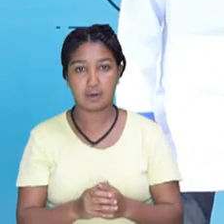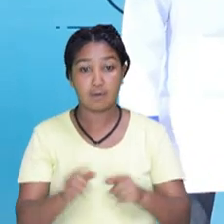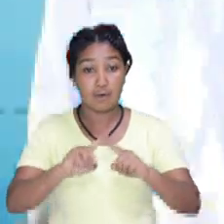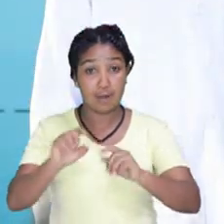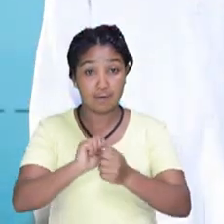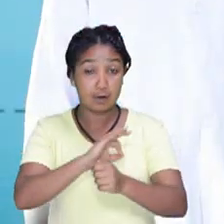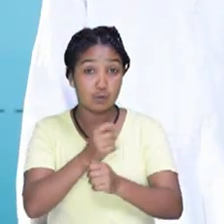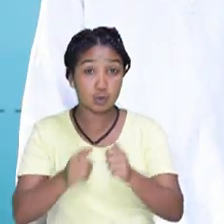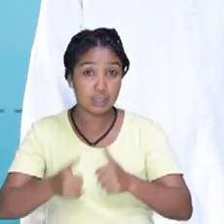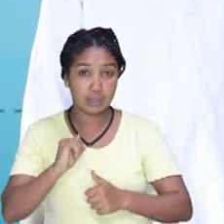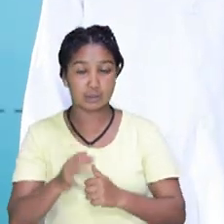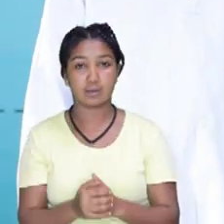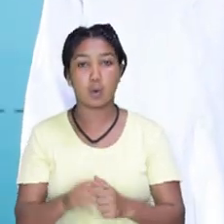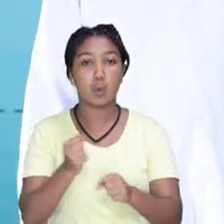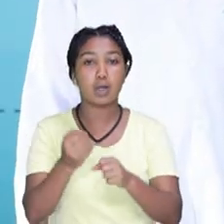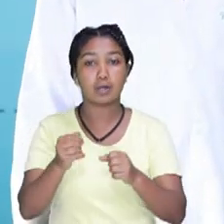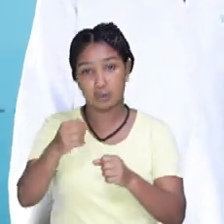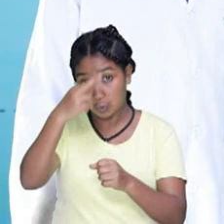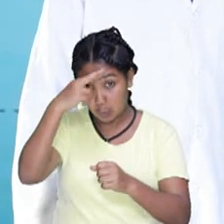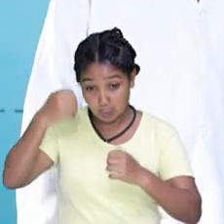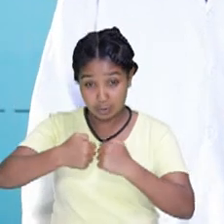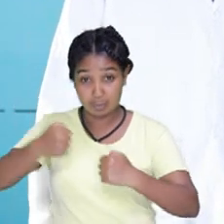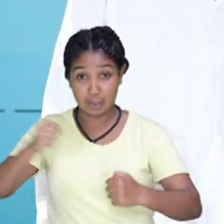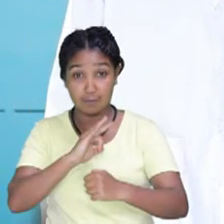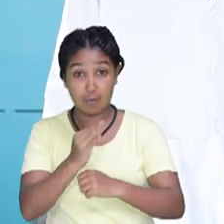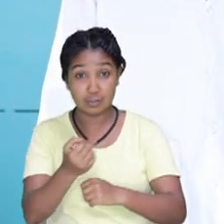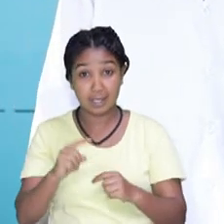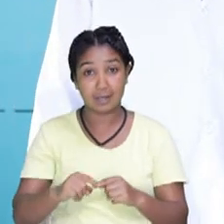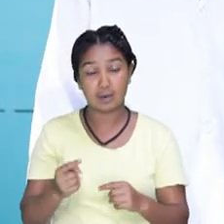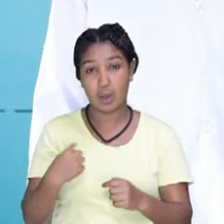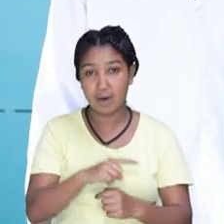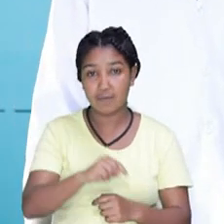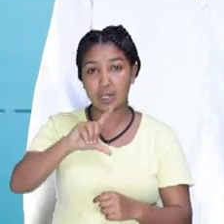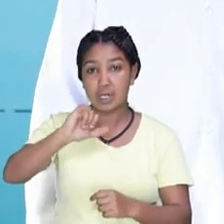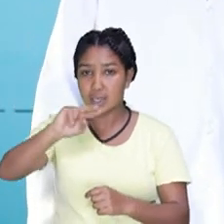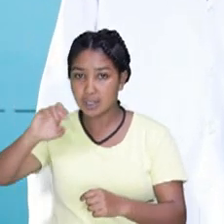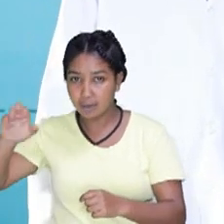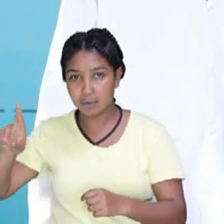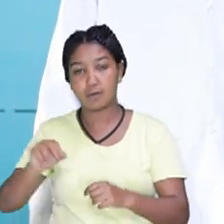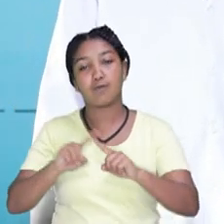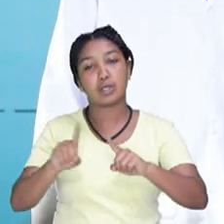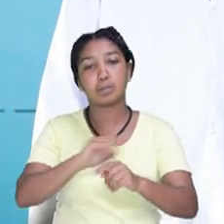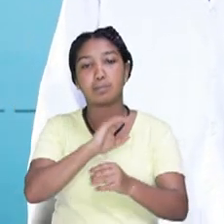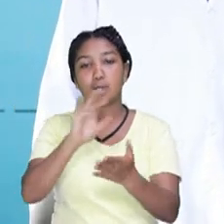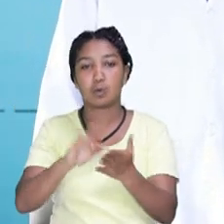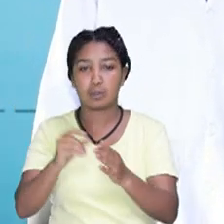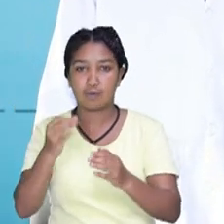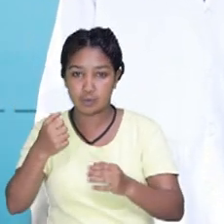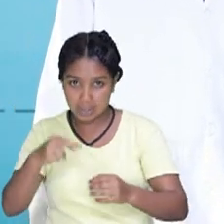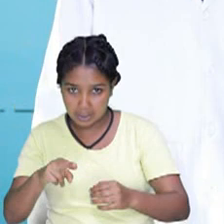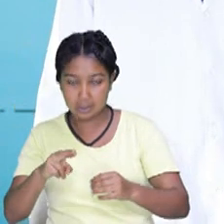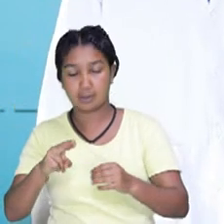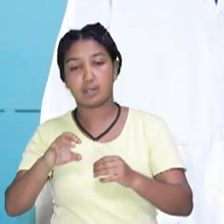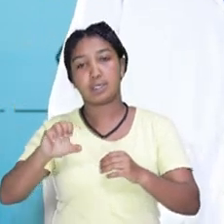variable force, which is work due to spring force, and we have a linear variation between the force and the displacement.